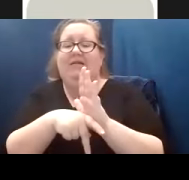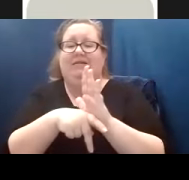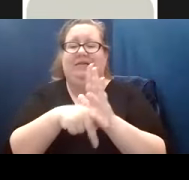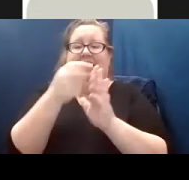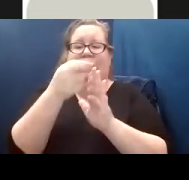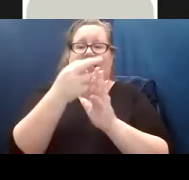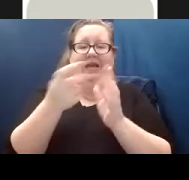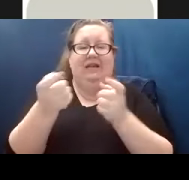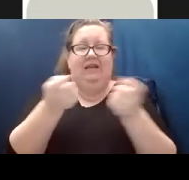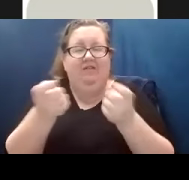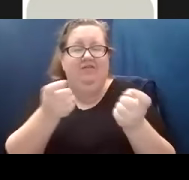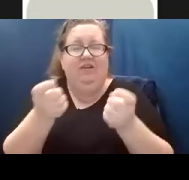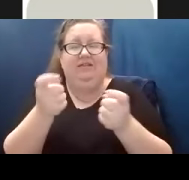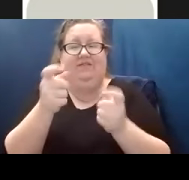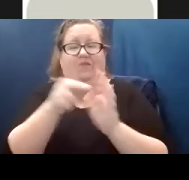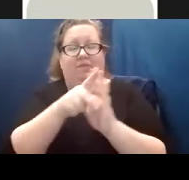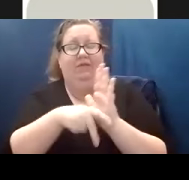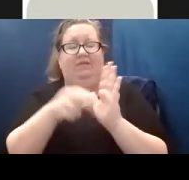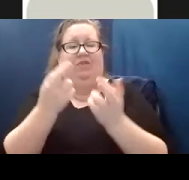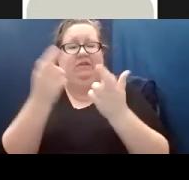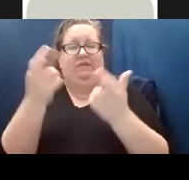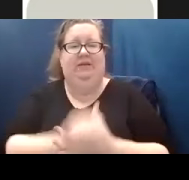building recommendations.